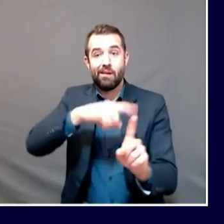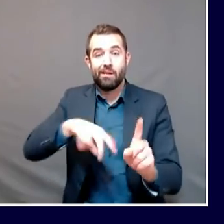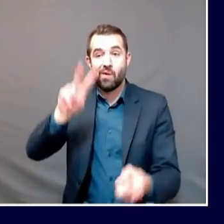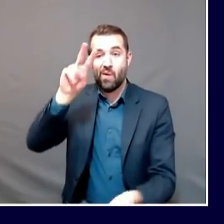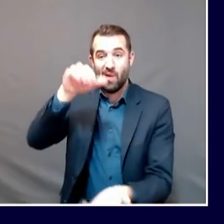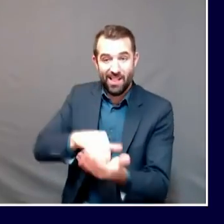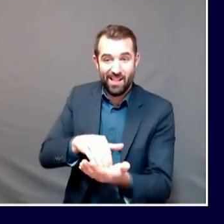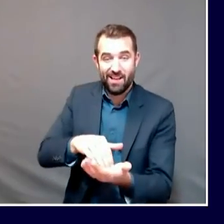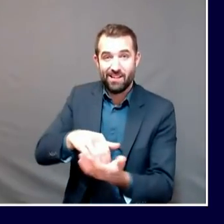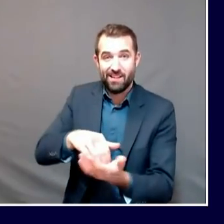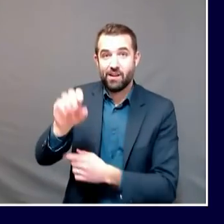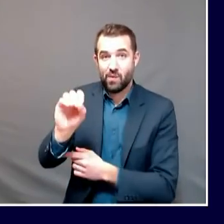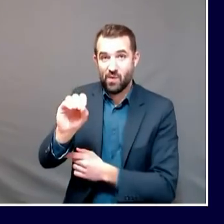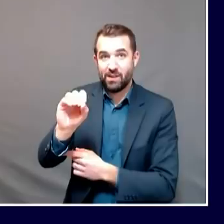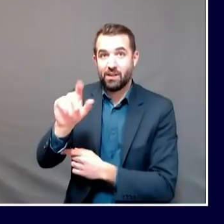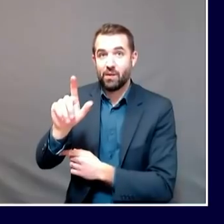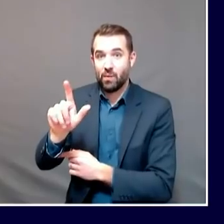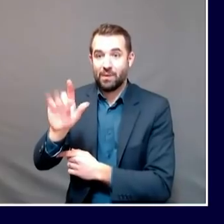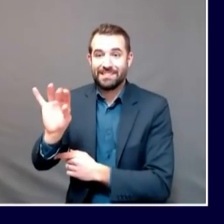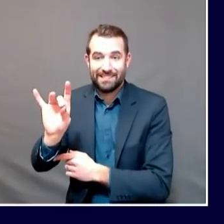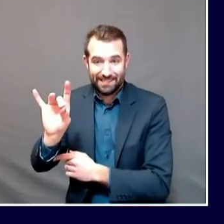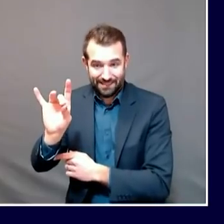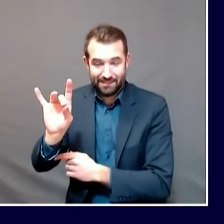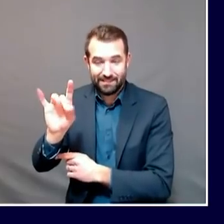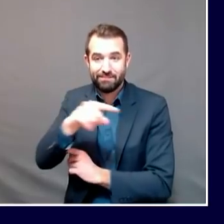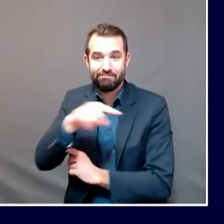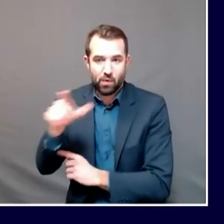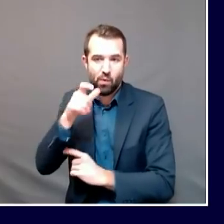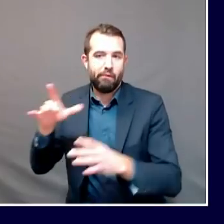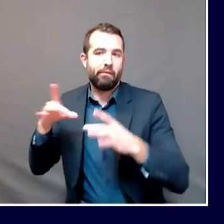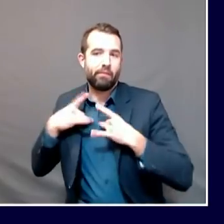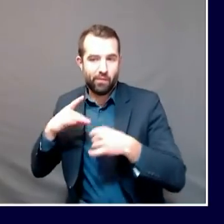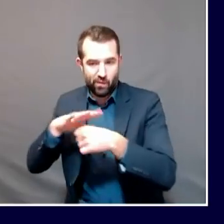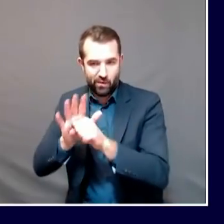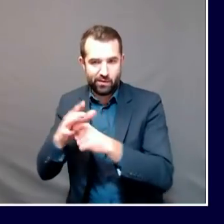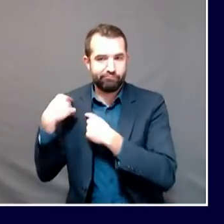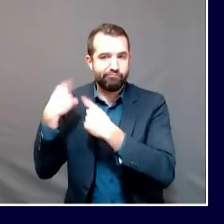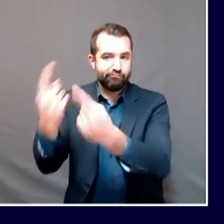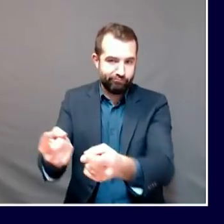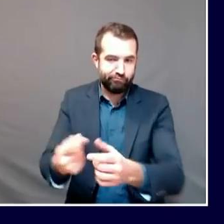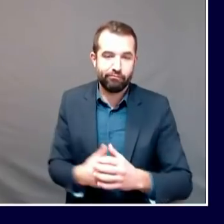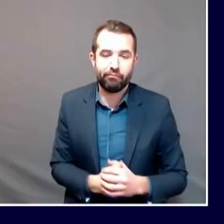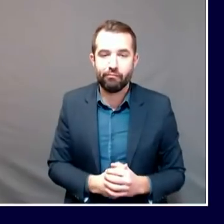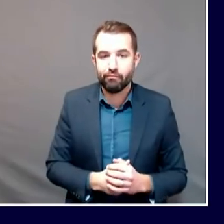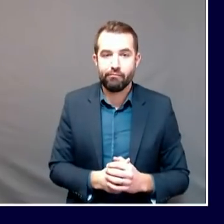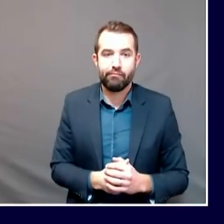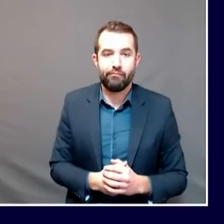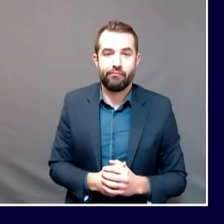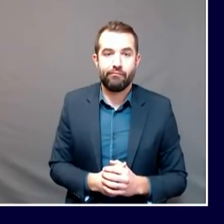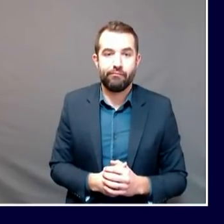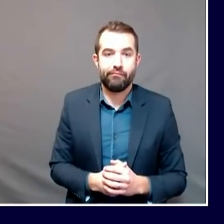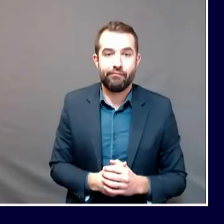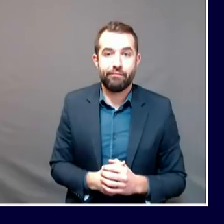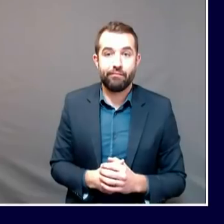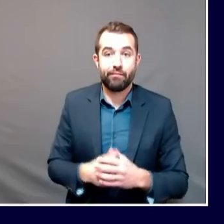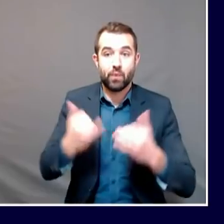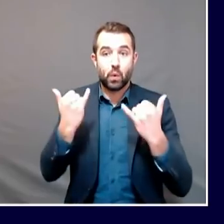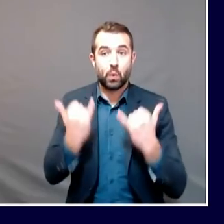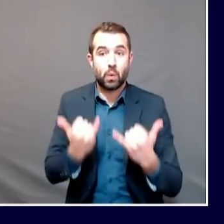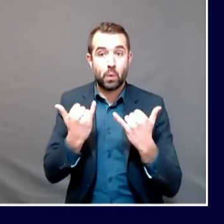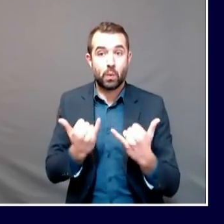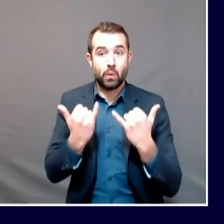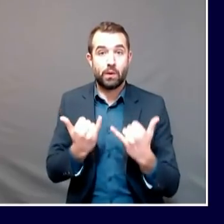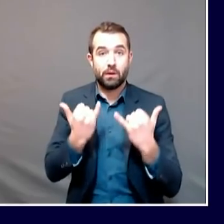2,028 are among healthcare workers. Currently in the state of Maine, there are 110 critical